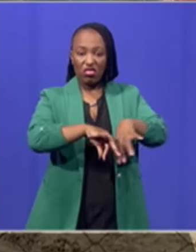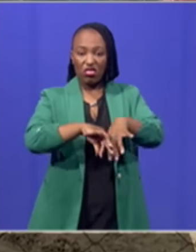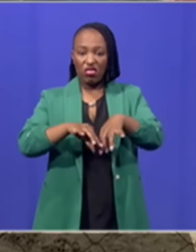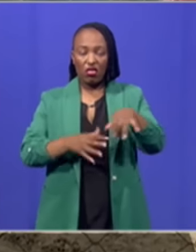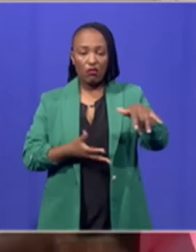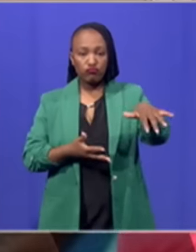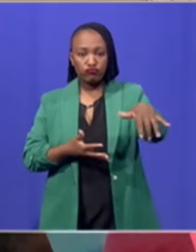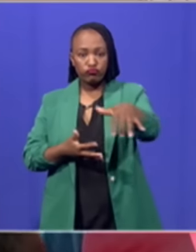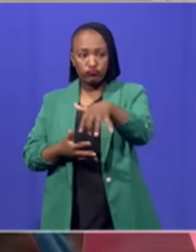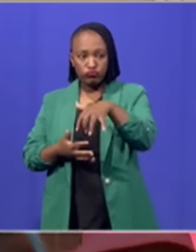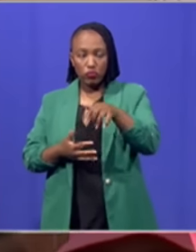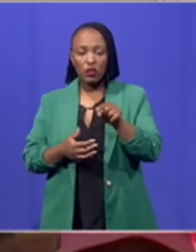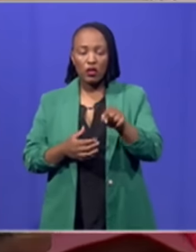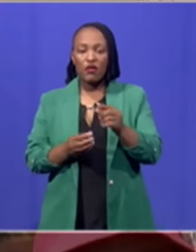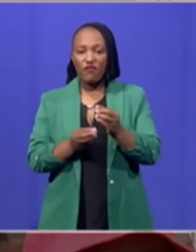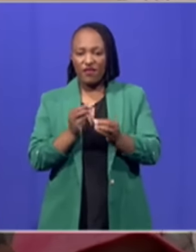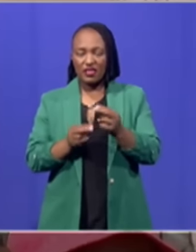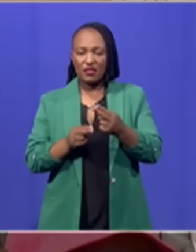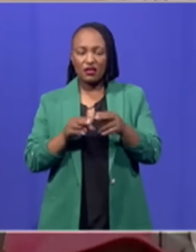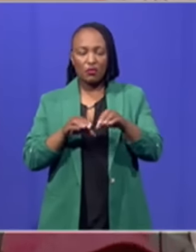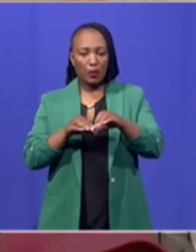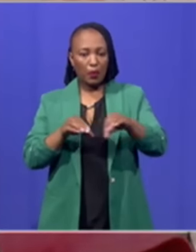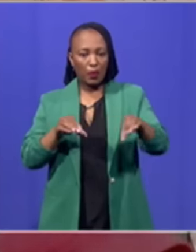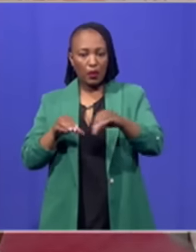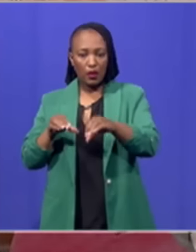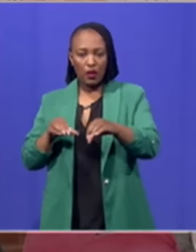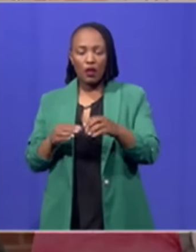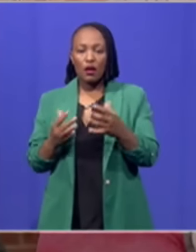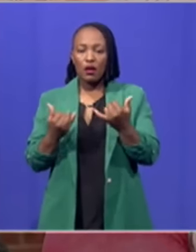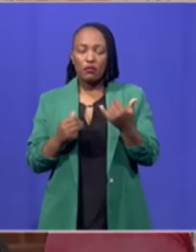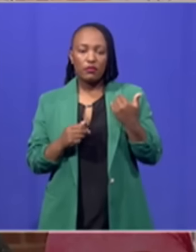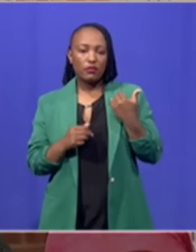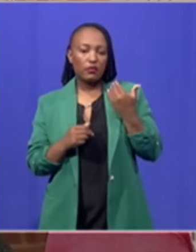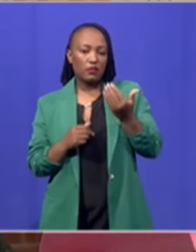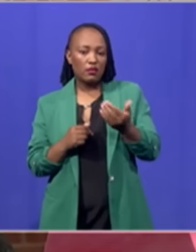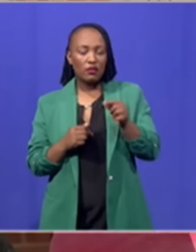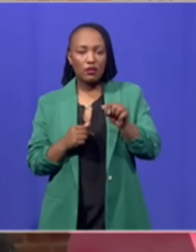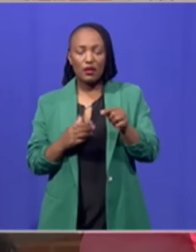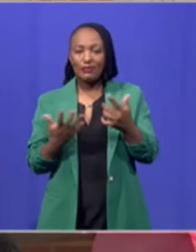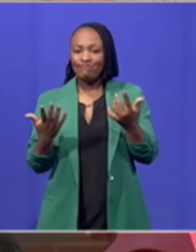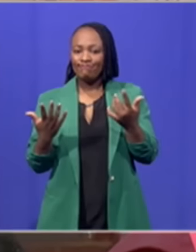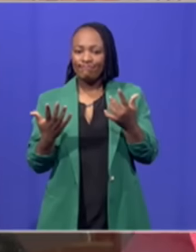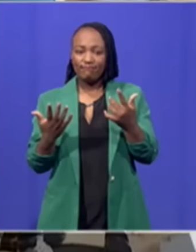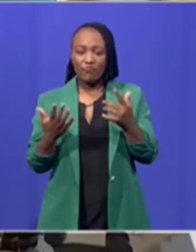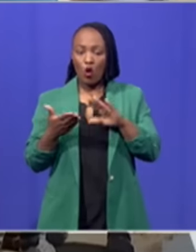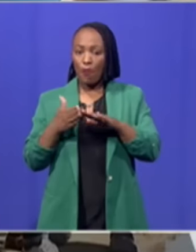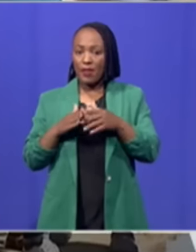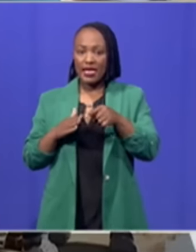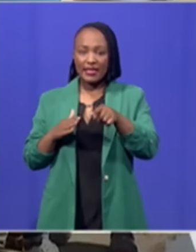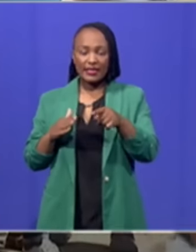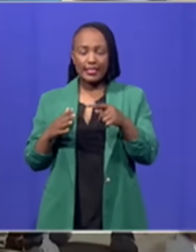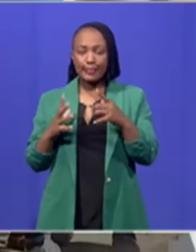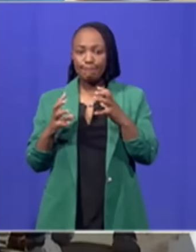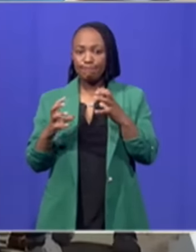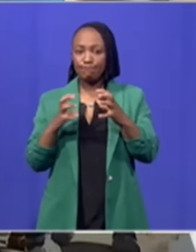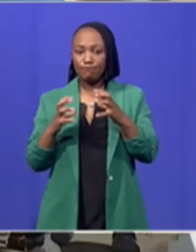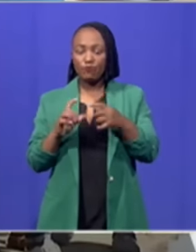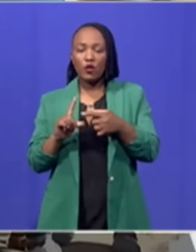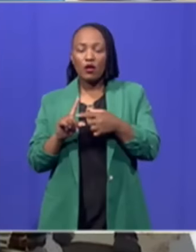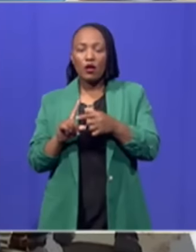tsa diteishene tsa metsi le dikgwerekgwere. Ho sa le jwalo maemo a tsitsipane Meloding Virginia ho boetse